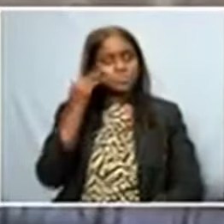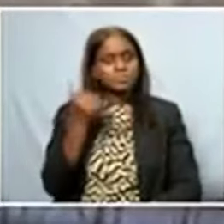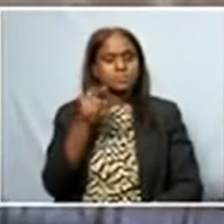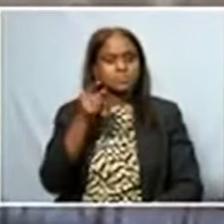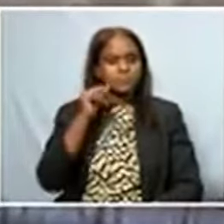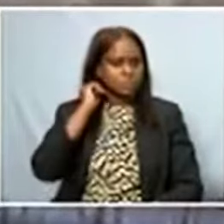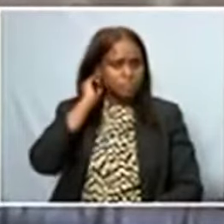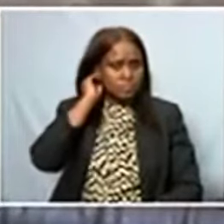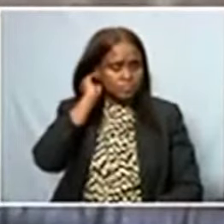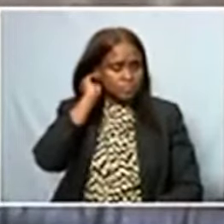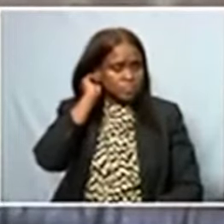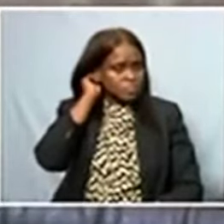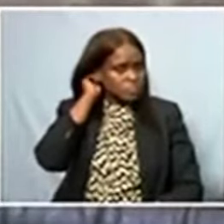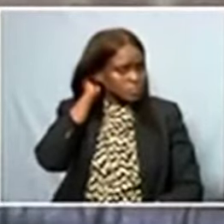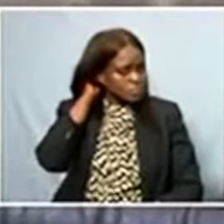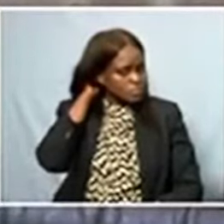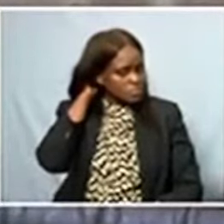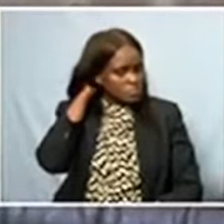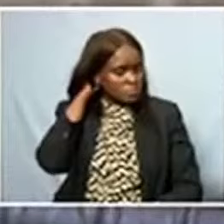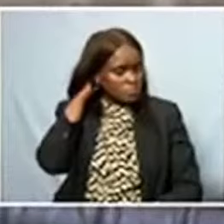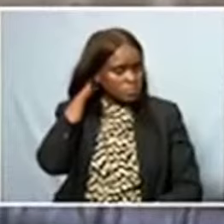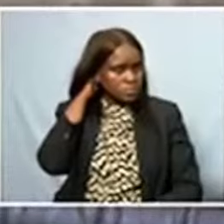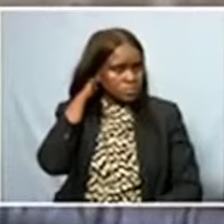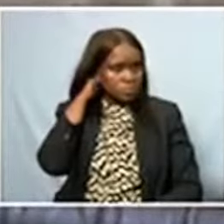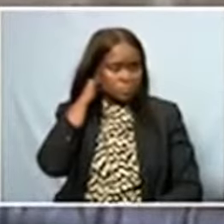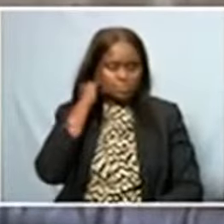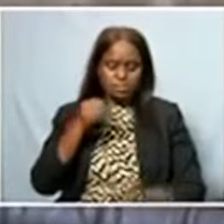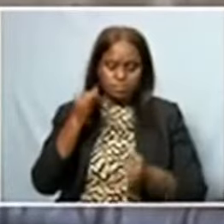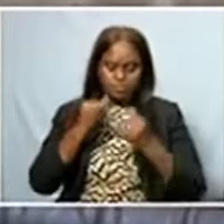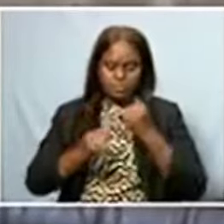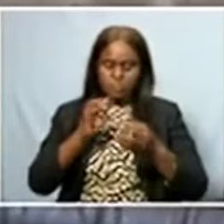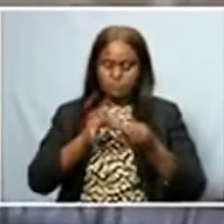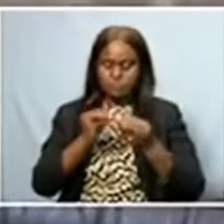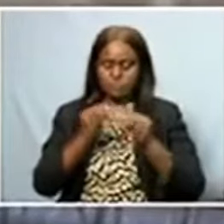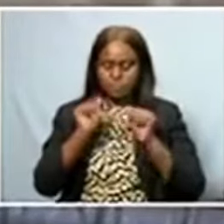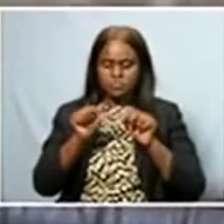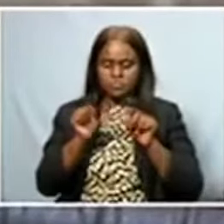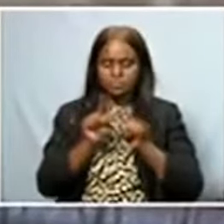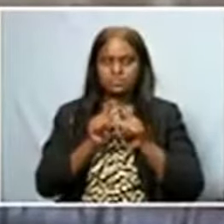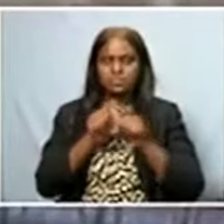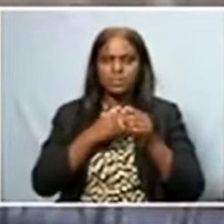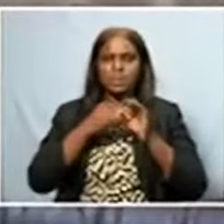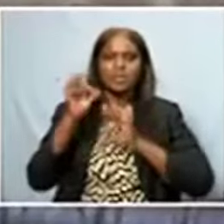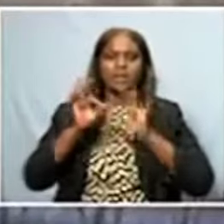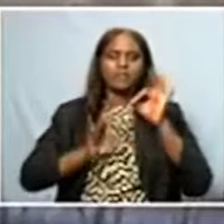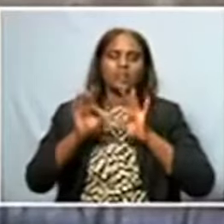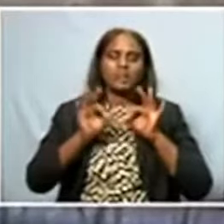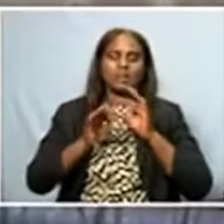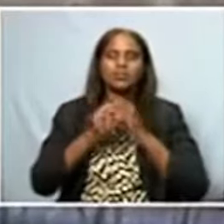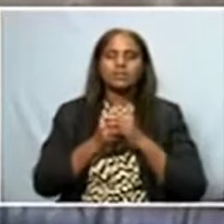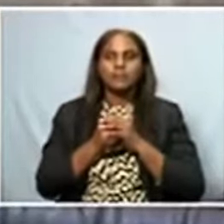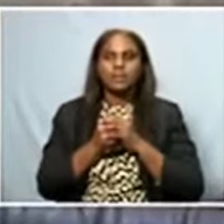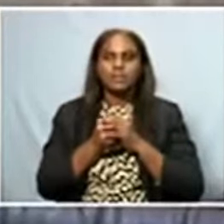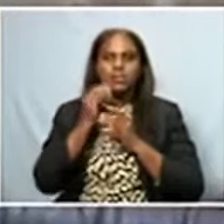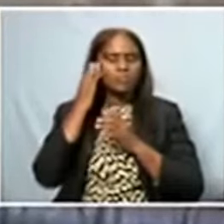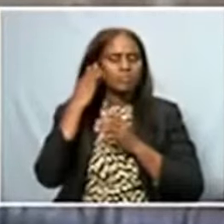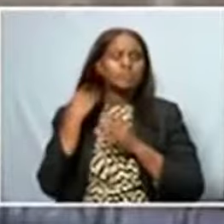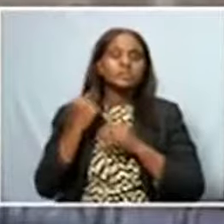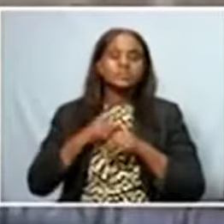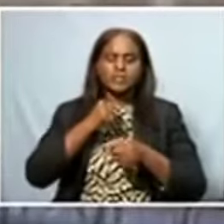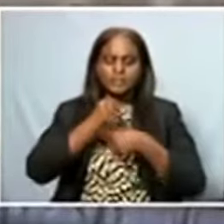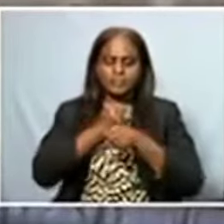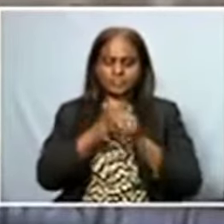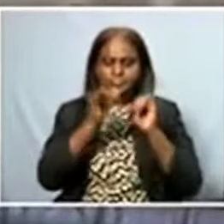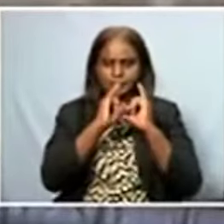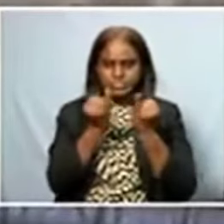as we are considering the final figures, there could have been an adjustment. Because we are setting an